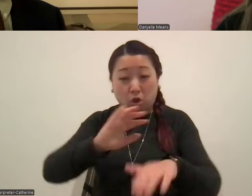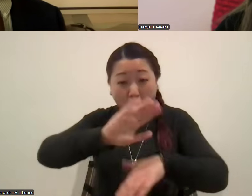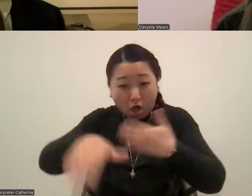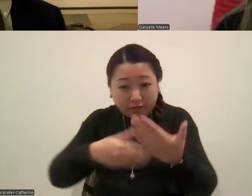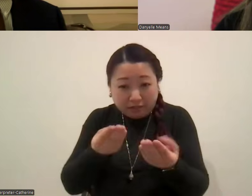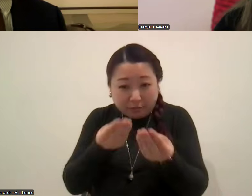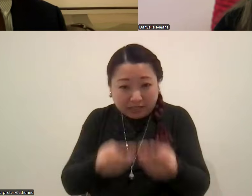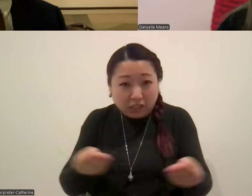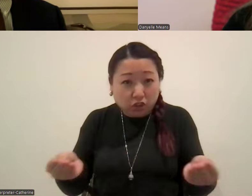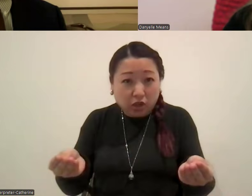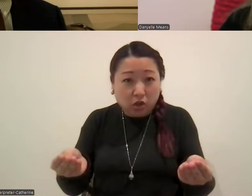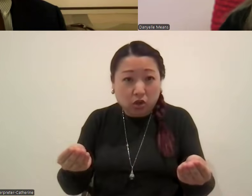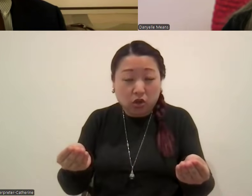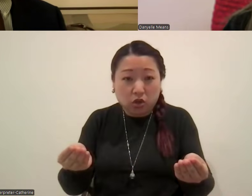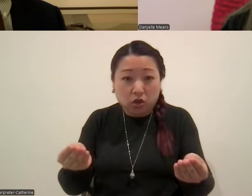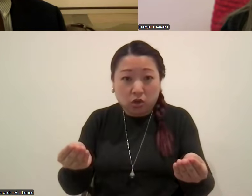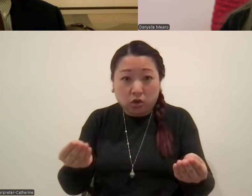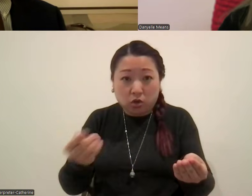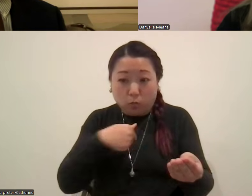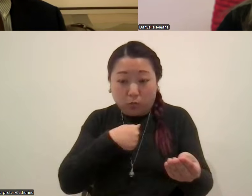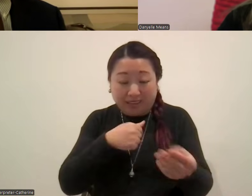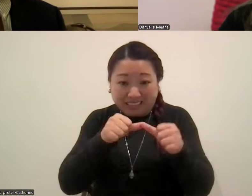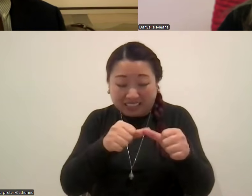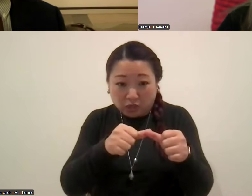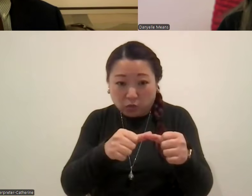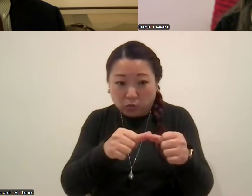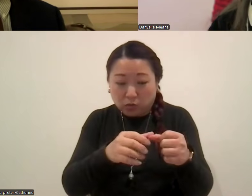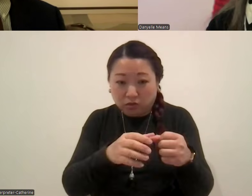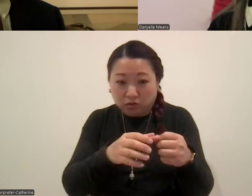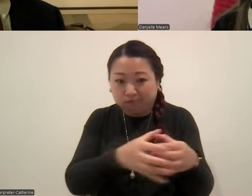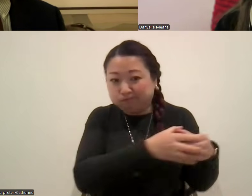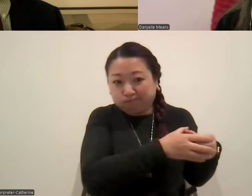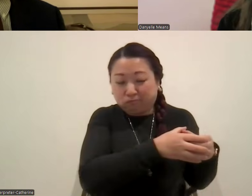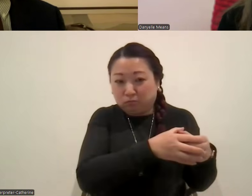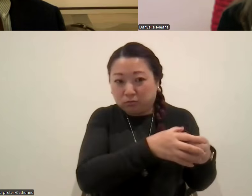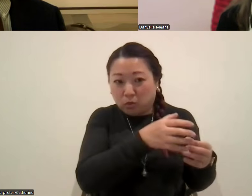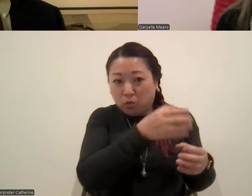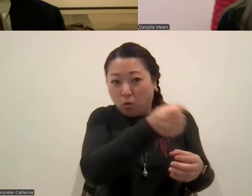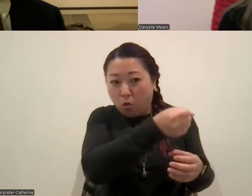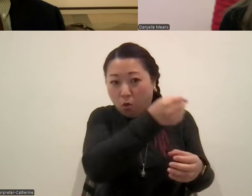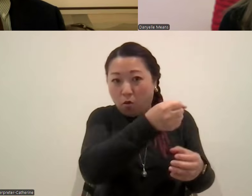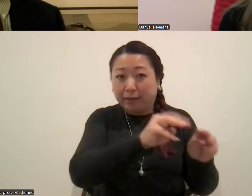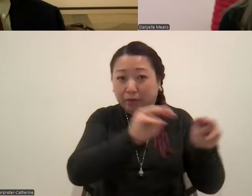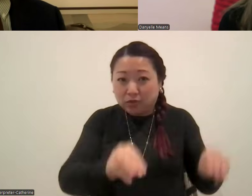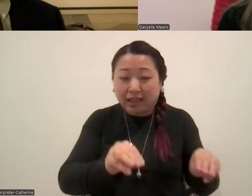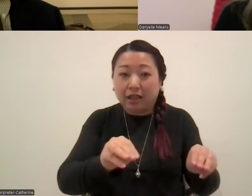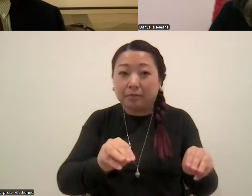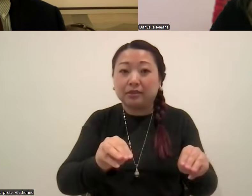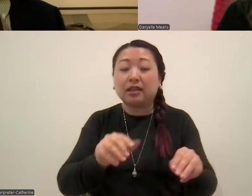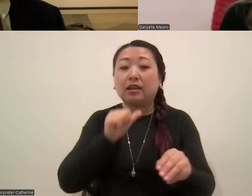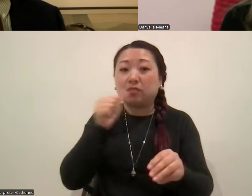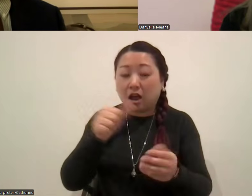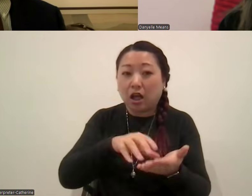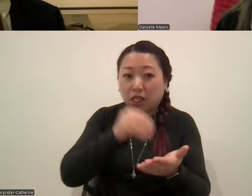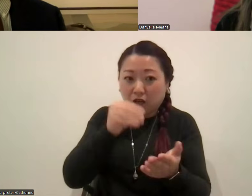material in museums and not in some way learn from what we have